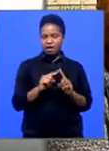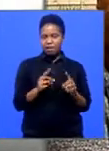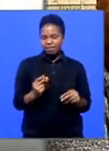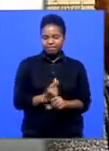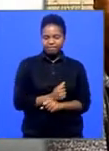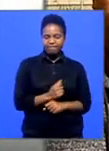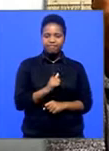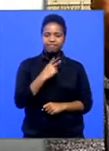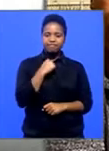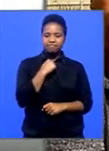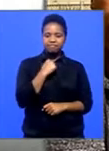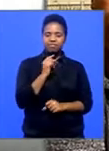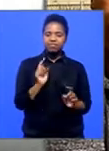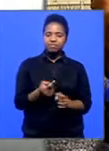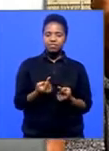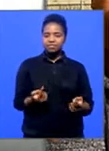But yeah.